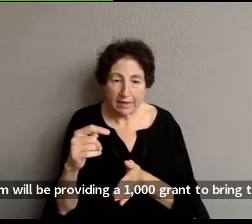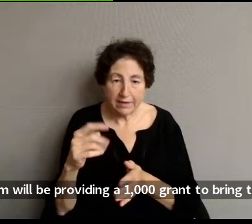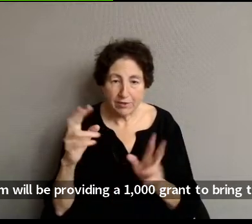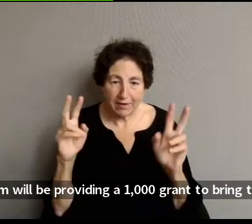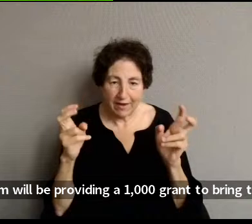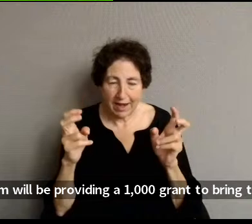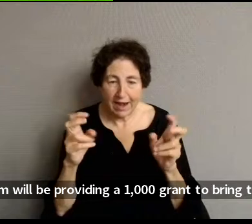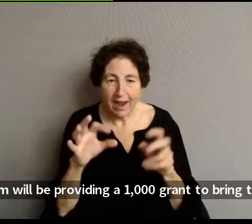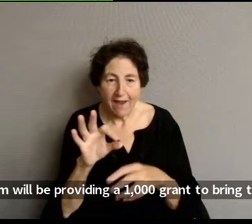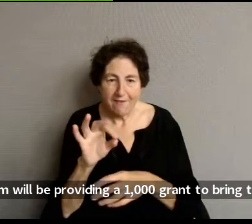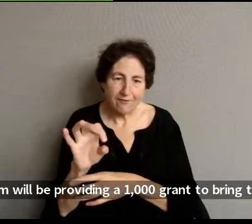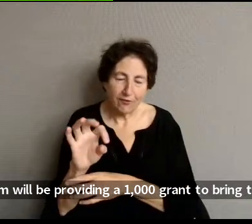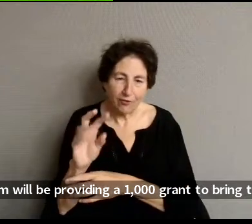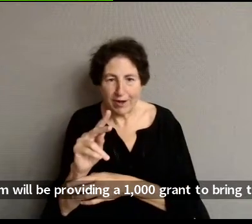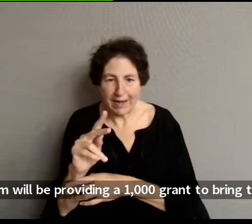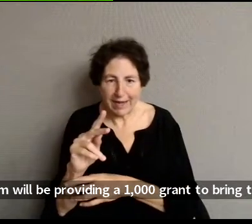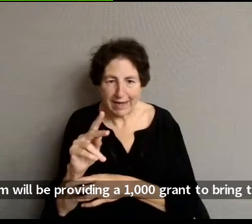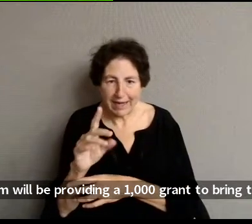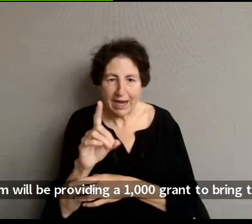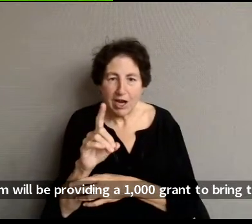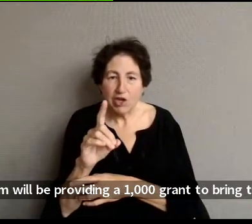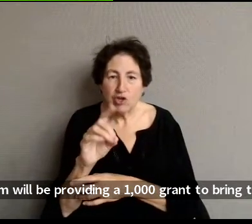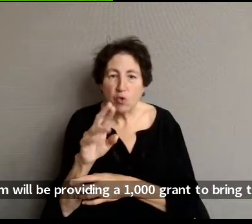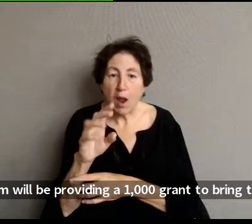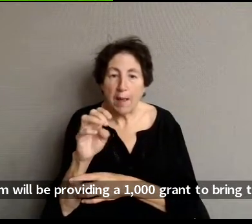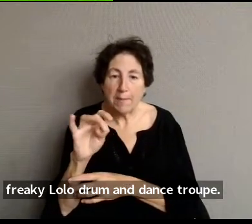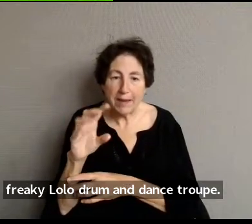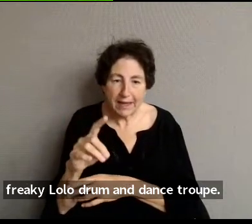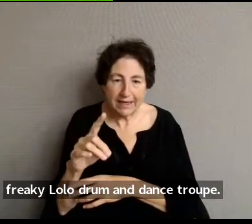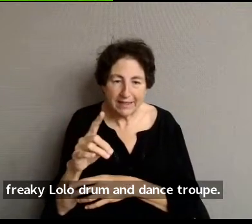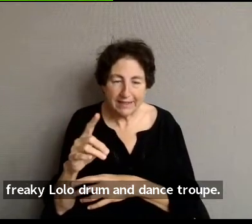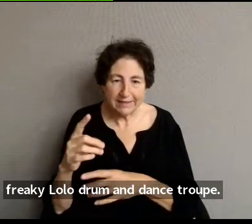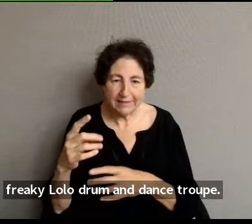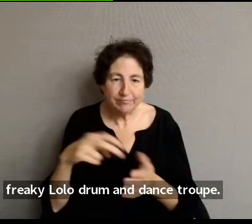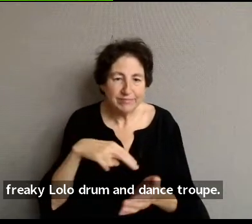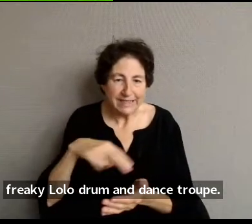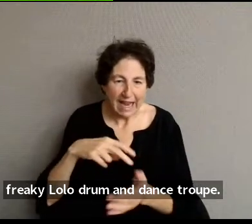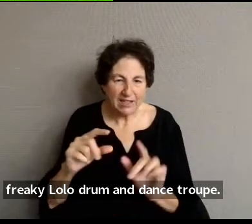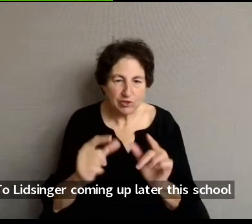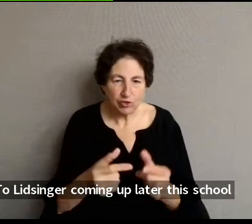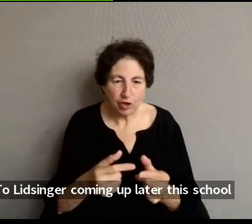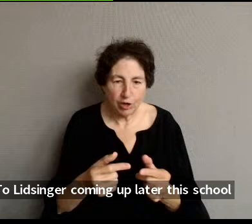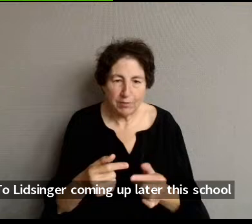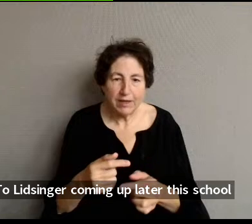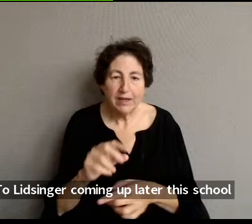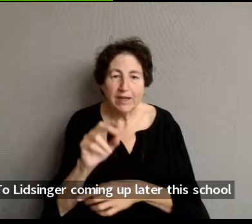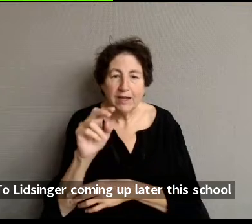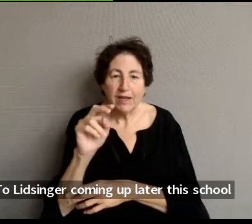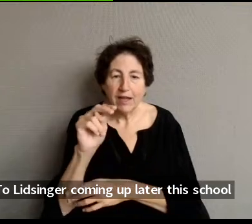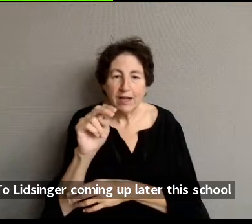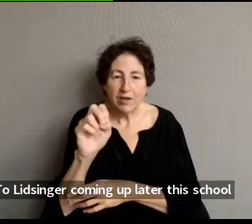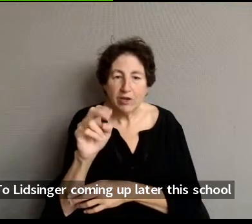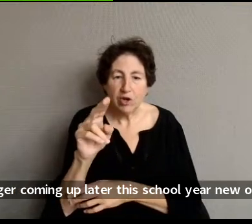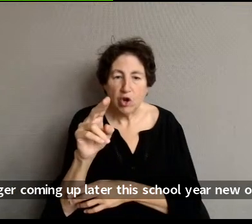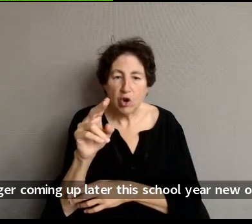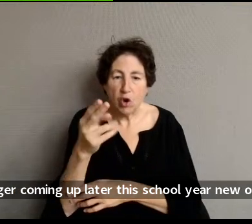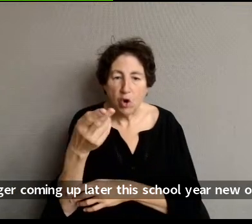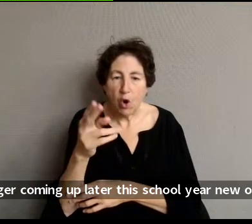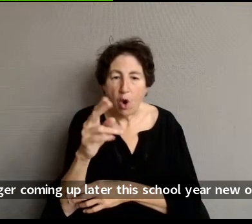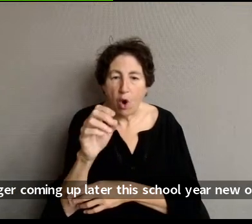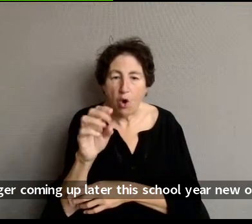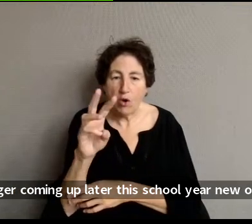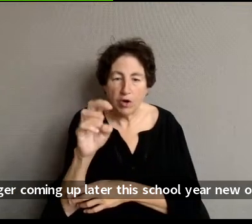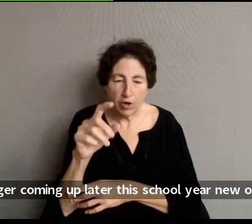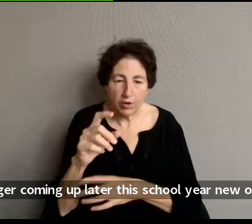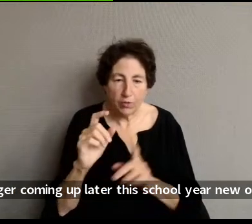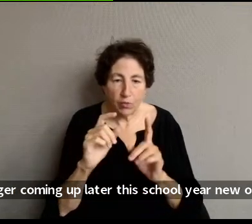and dance troupe to Litzinger coming up later this school year. New Owner High School will receive $1,200 to